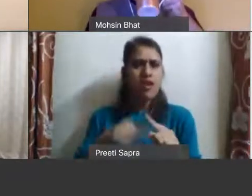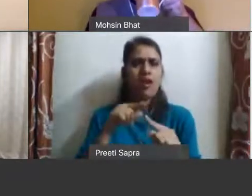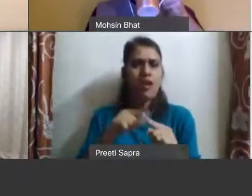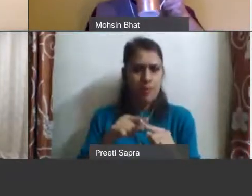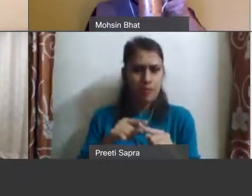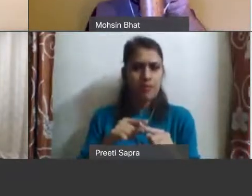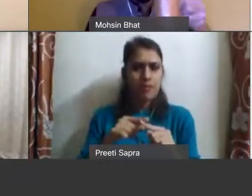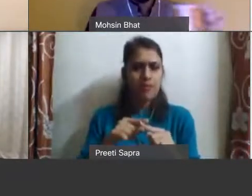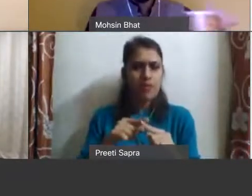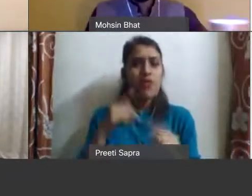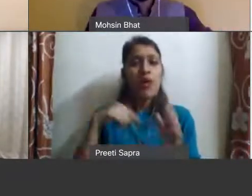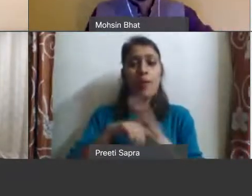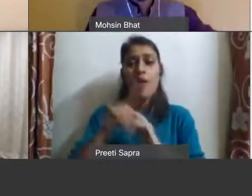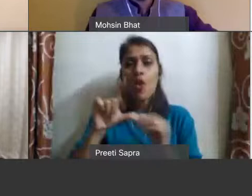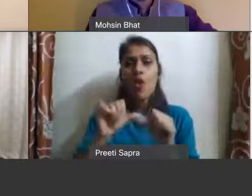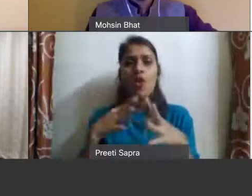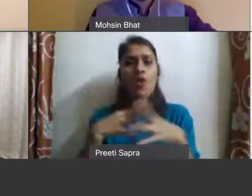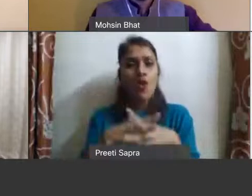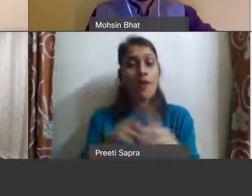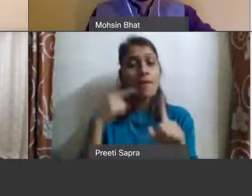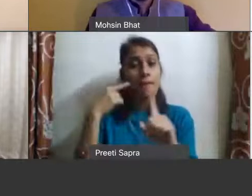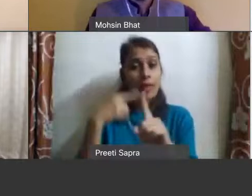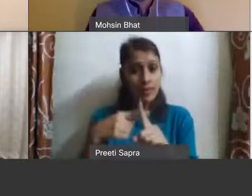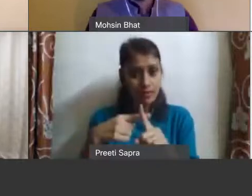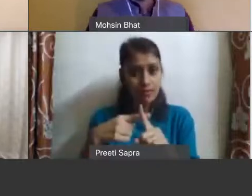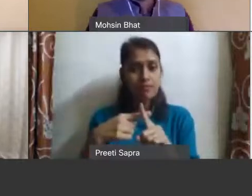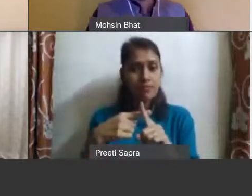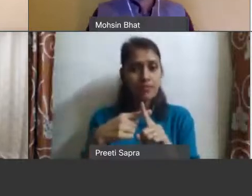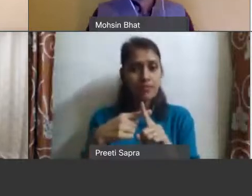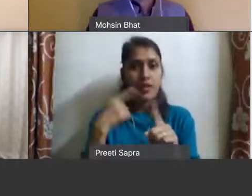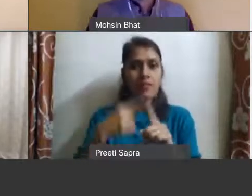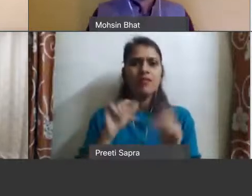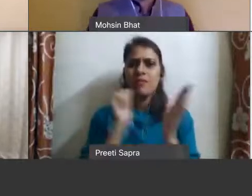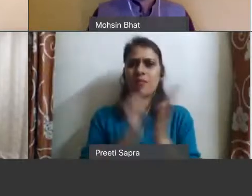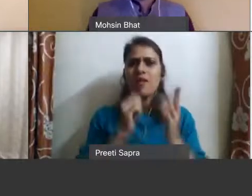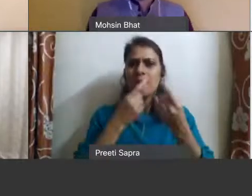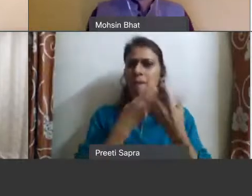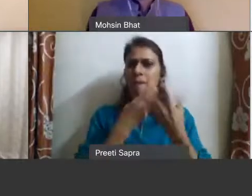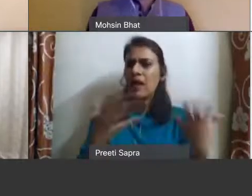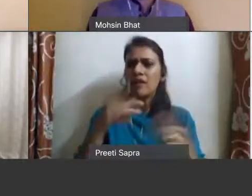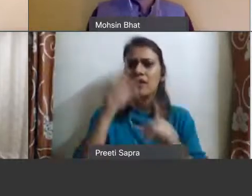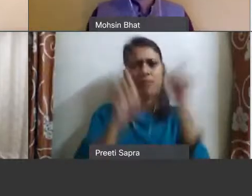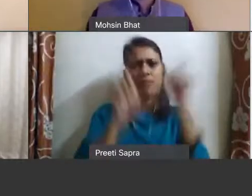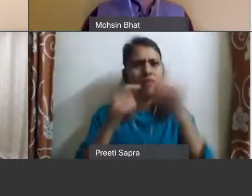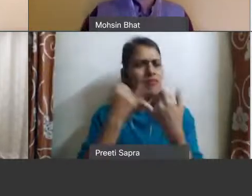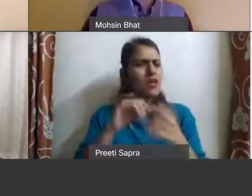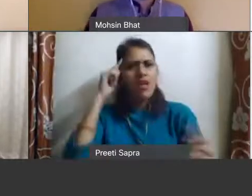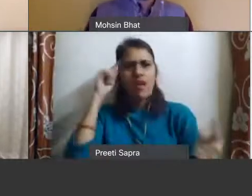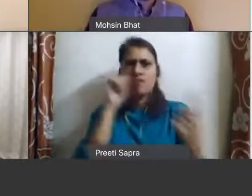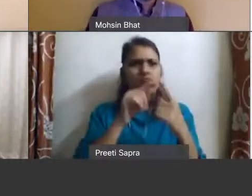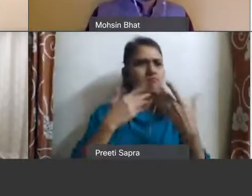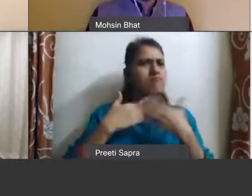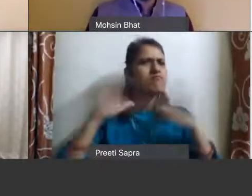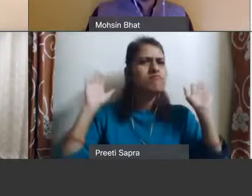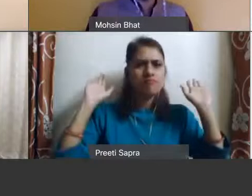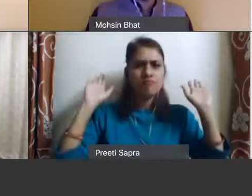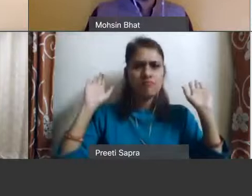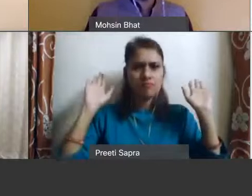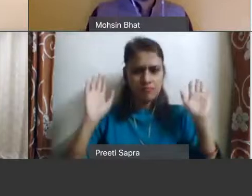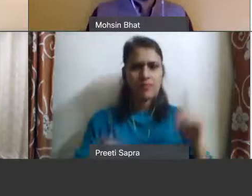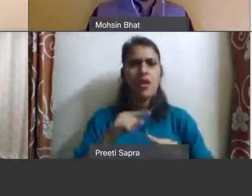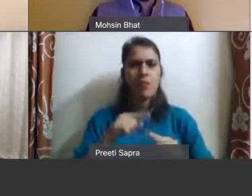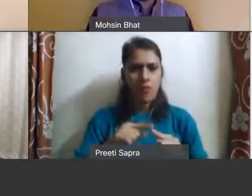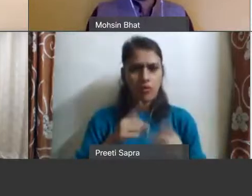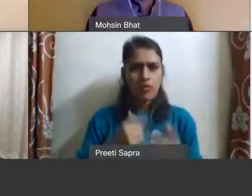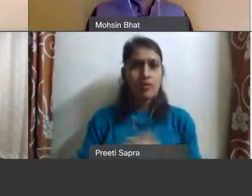to the legitimacy of the law, but it also was opposed by a number of individuals who did not agree on this question of legitimacy. And